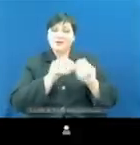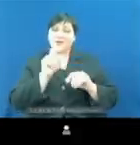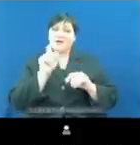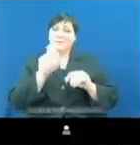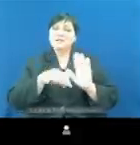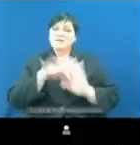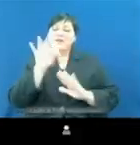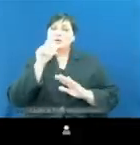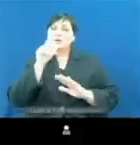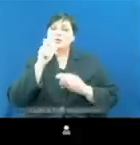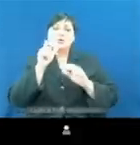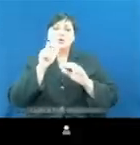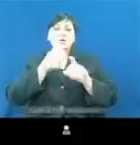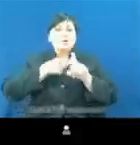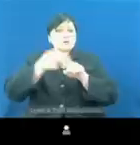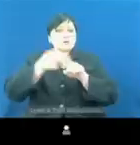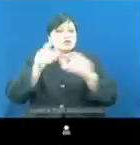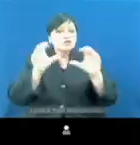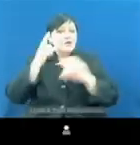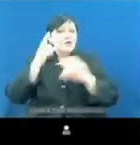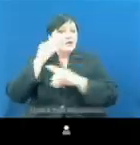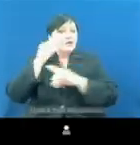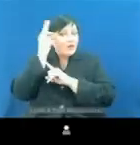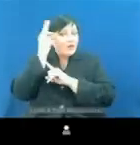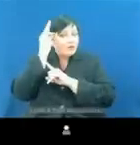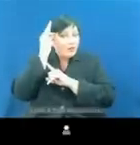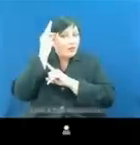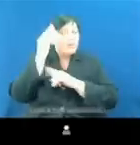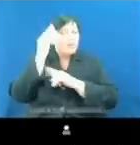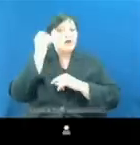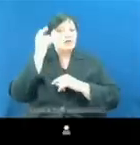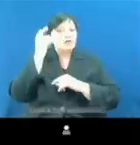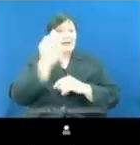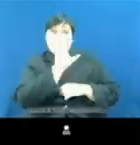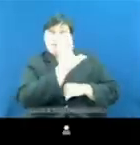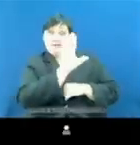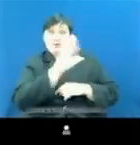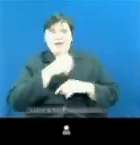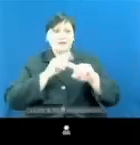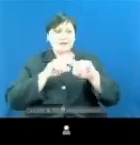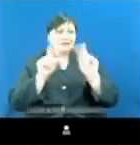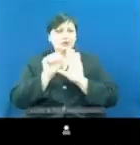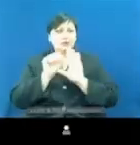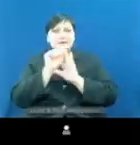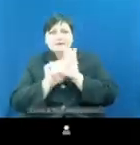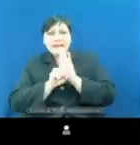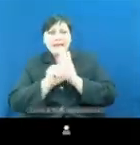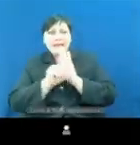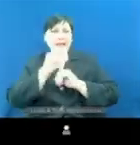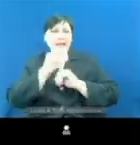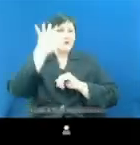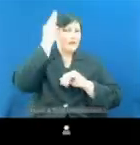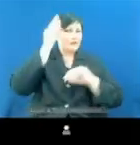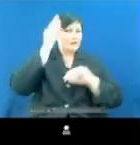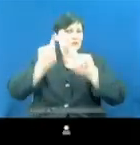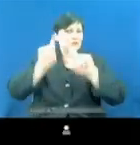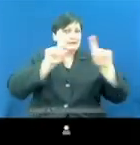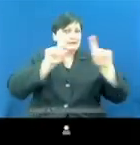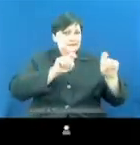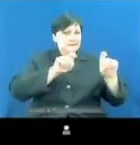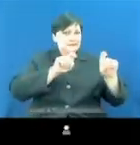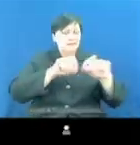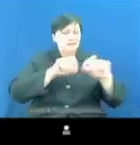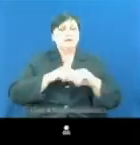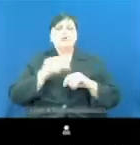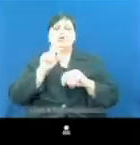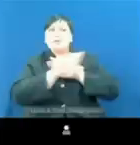certified. There are different tests, state and federal tests. I would get a mentor, not only who might